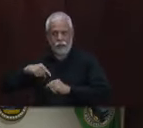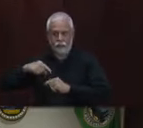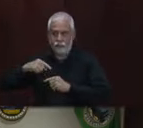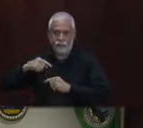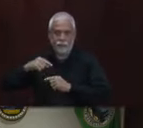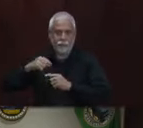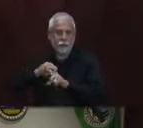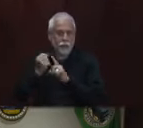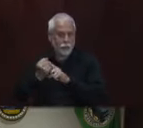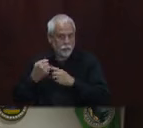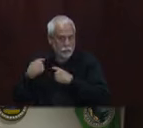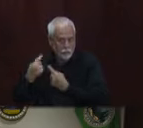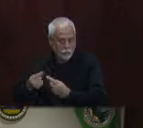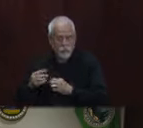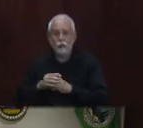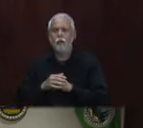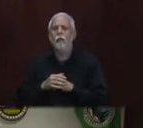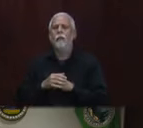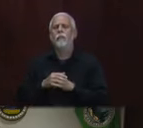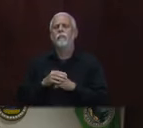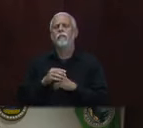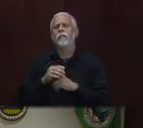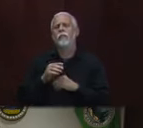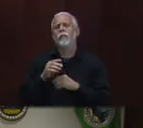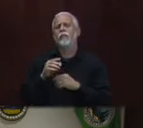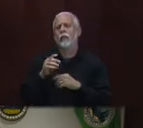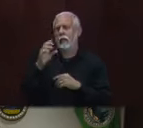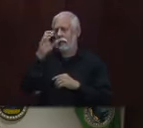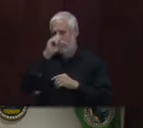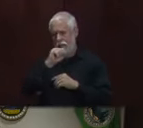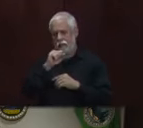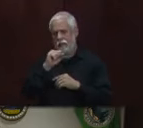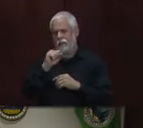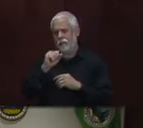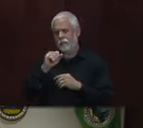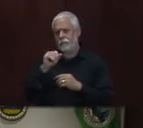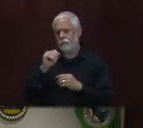process. And I guess I just,